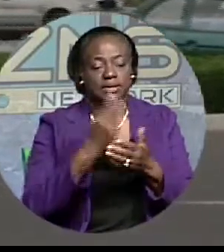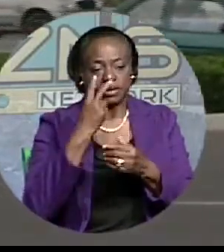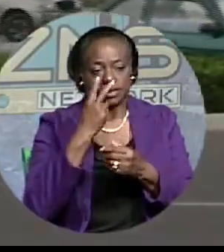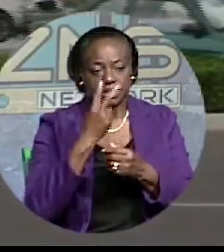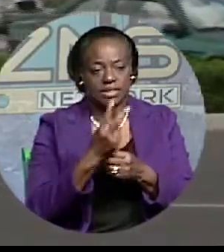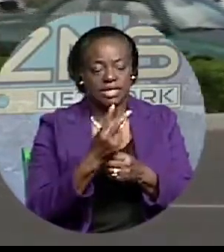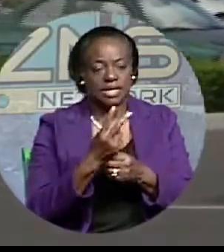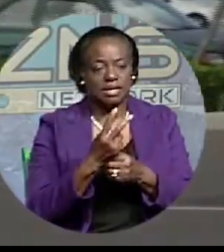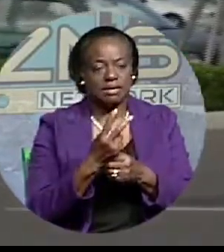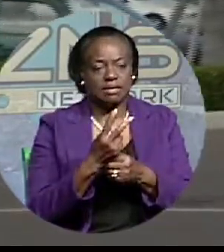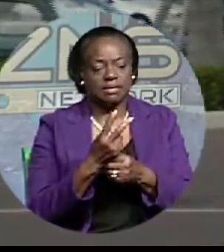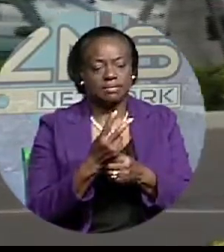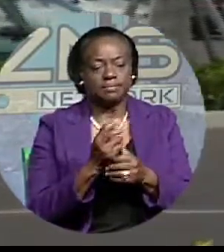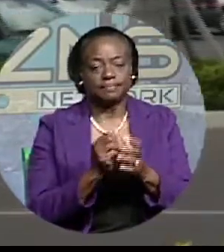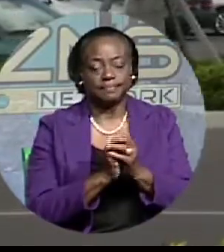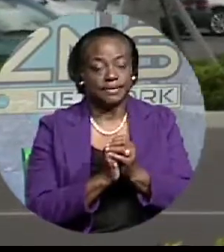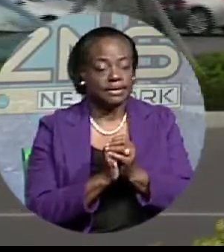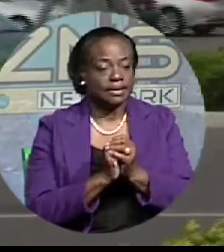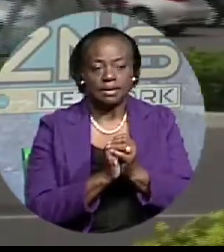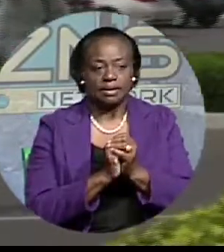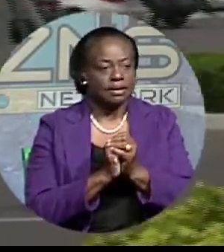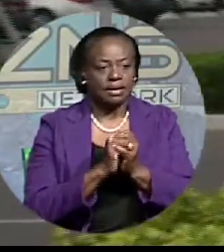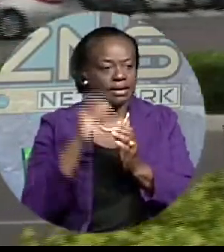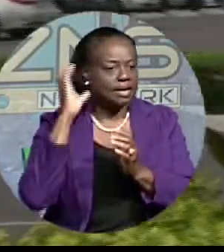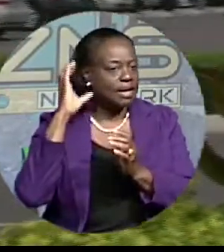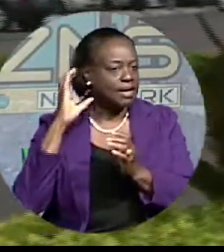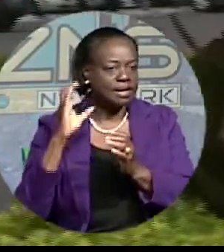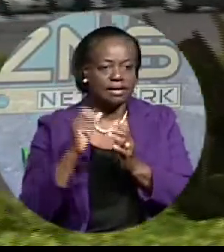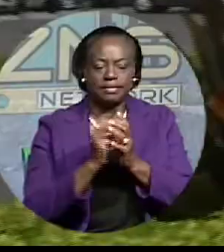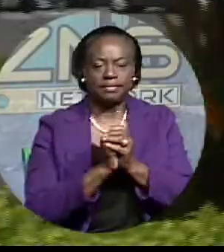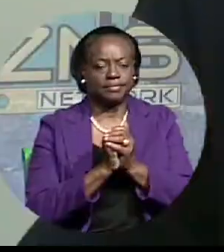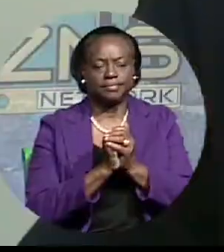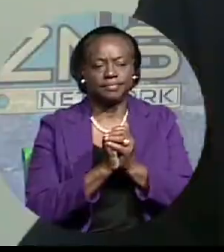able to cope with that process